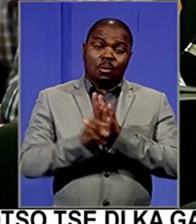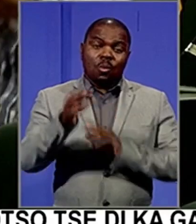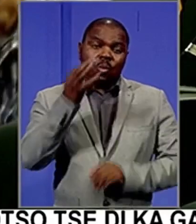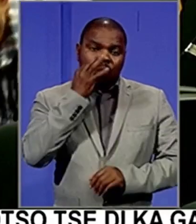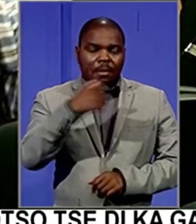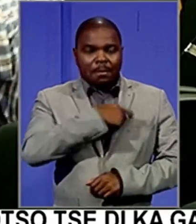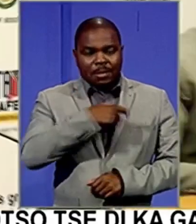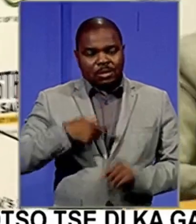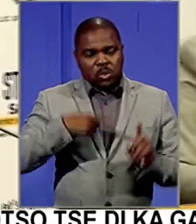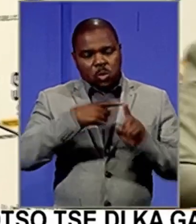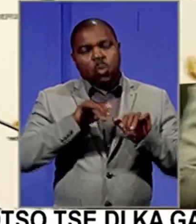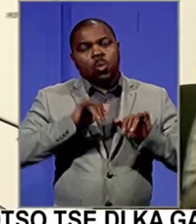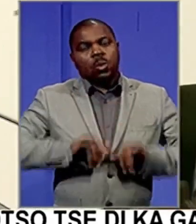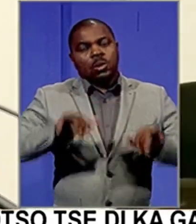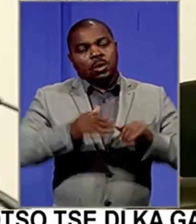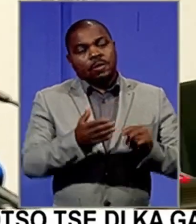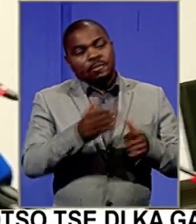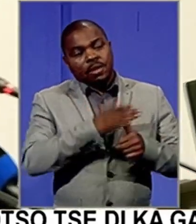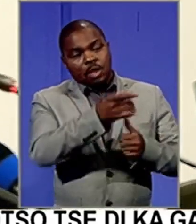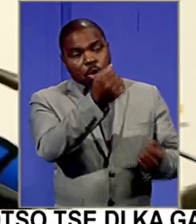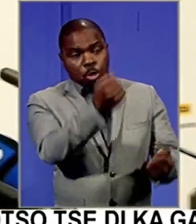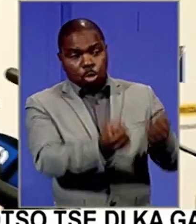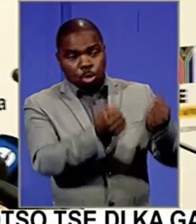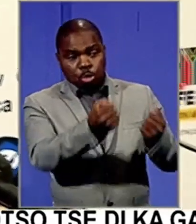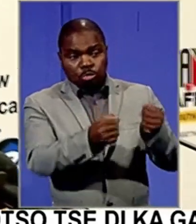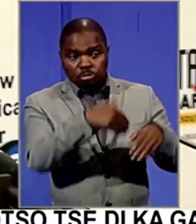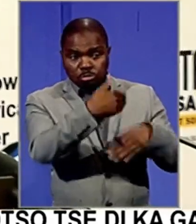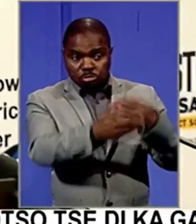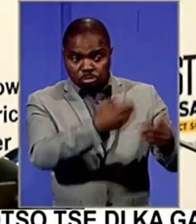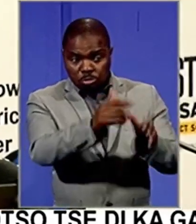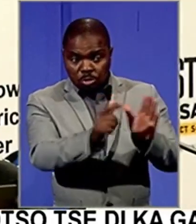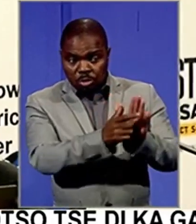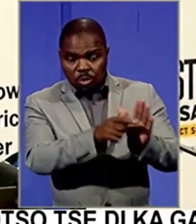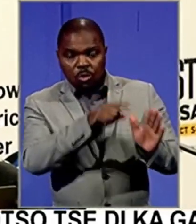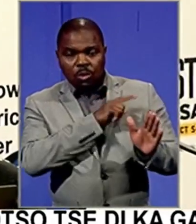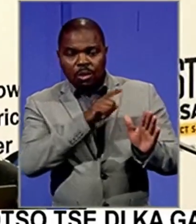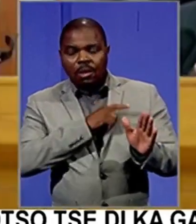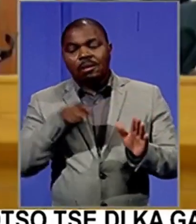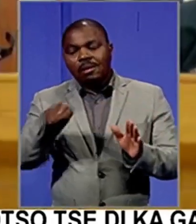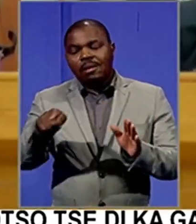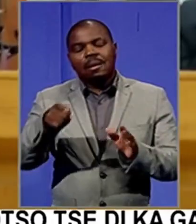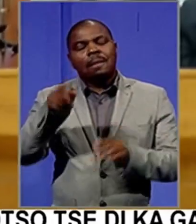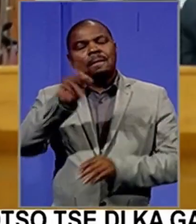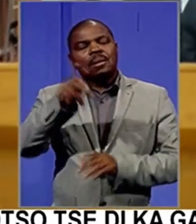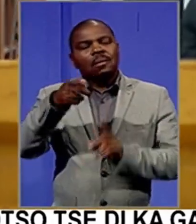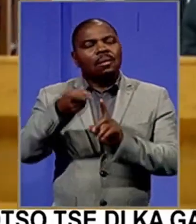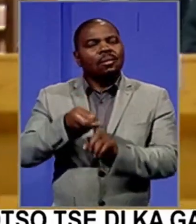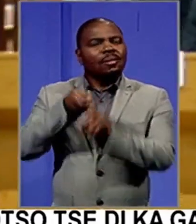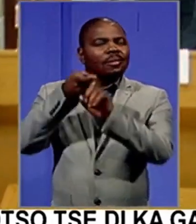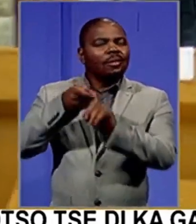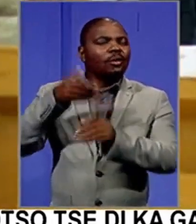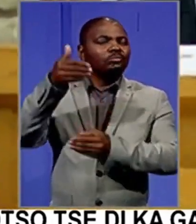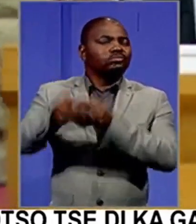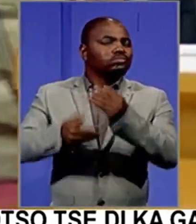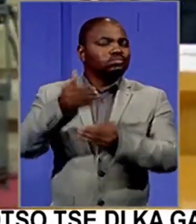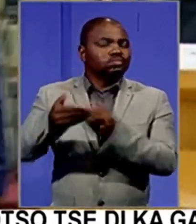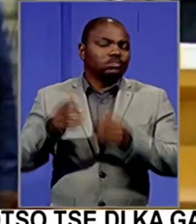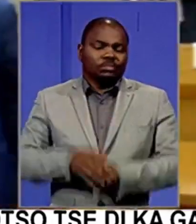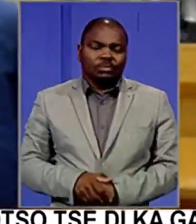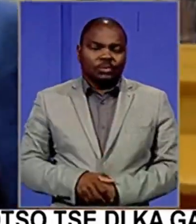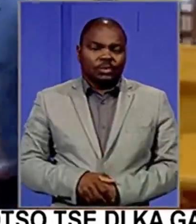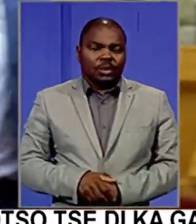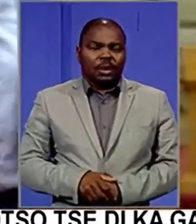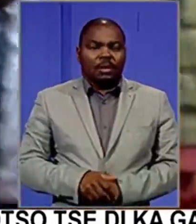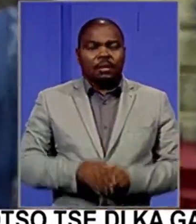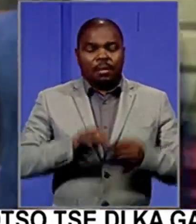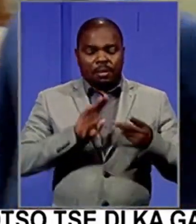a emetse dikgotlatshekelo go konosetsa tsamaiso ya semolao ya go sekega mosireletsi wa setšhaba Bosisiwe Mkhwebane. Khabagare